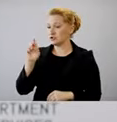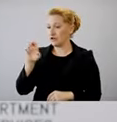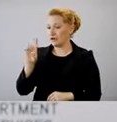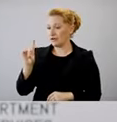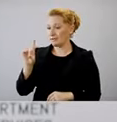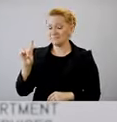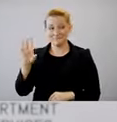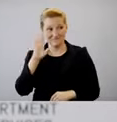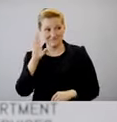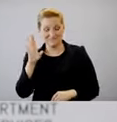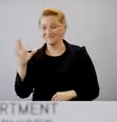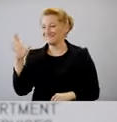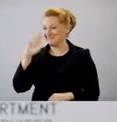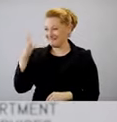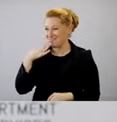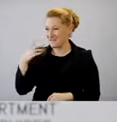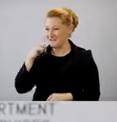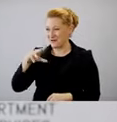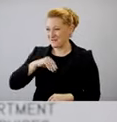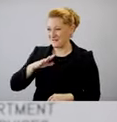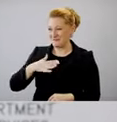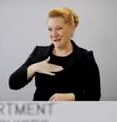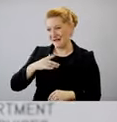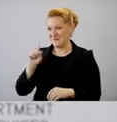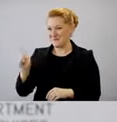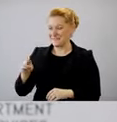Hi, thanks for taking time to take questions from us. Yeah.